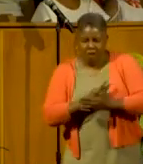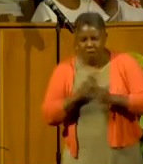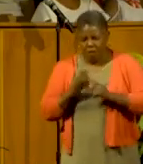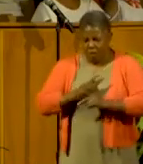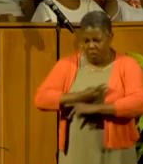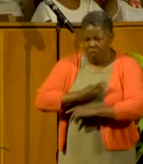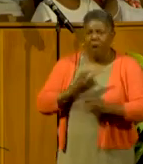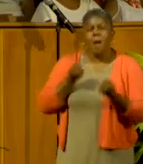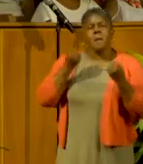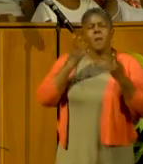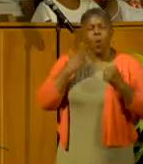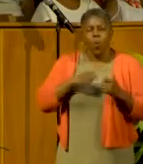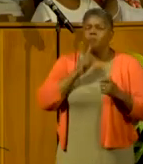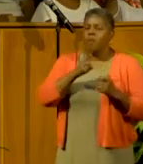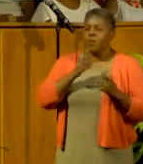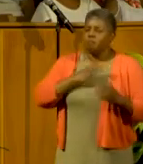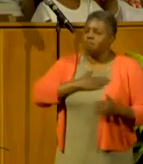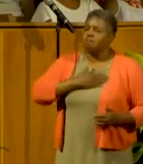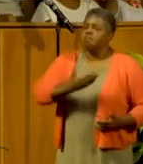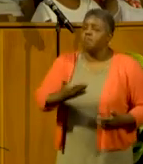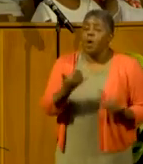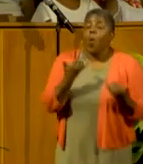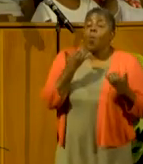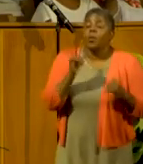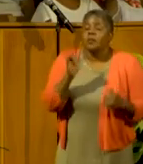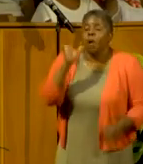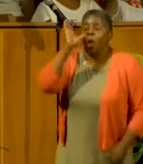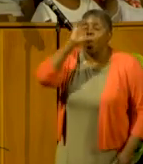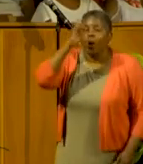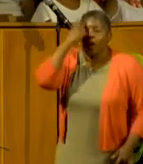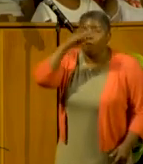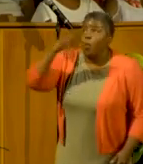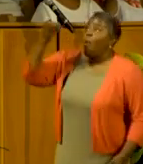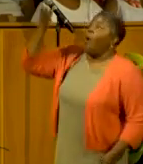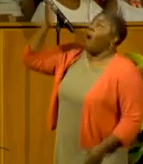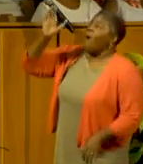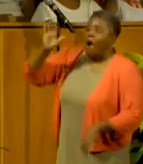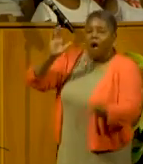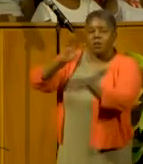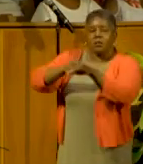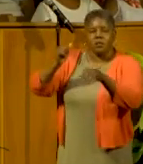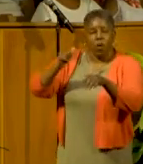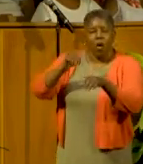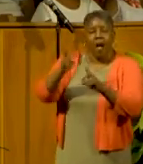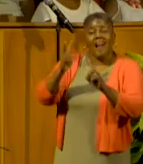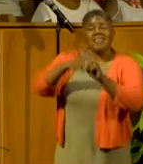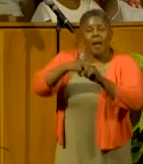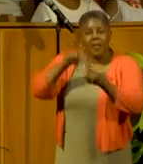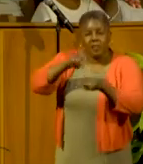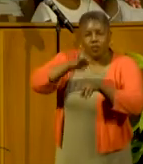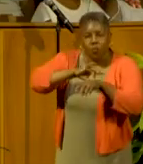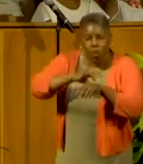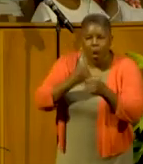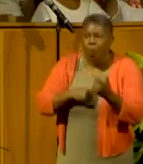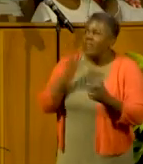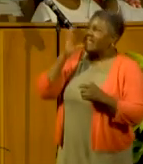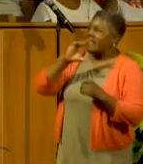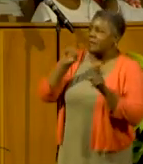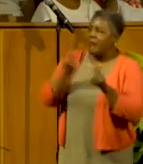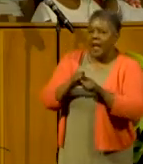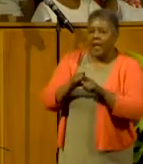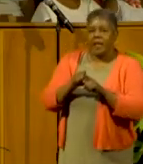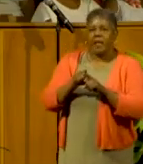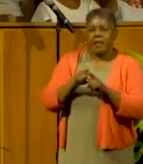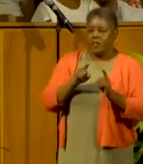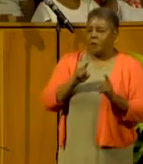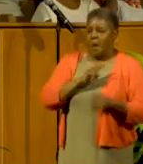reluctantly admit that we are still searching for our God-ordained assignment on earth. And we seem to be walking in